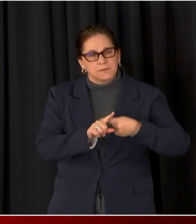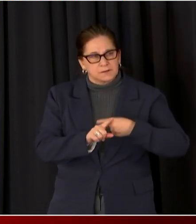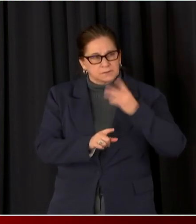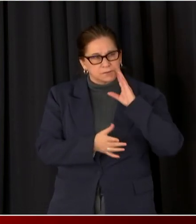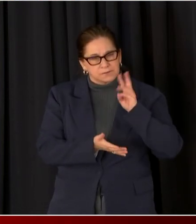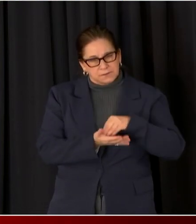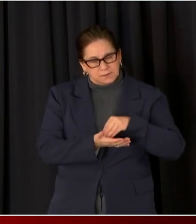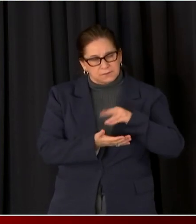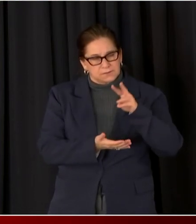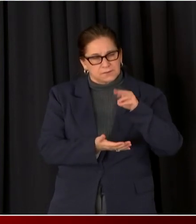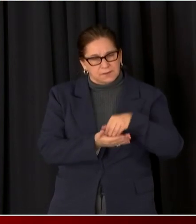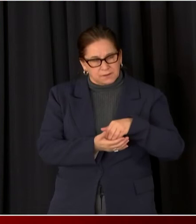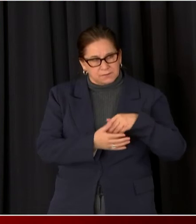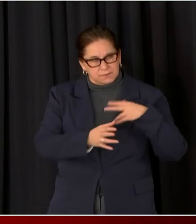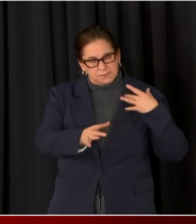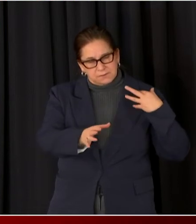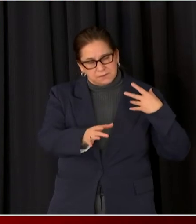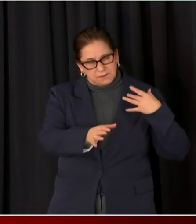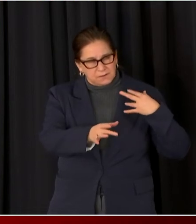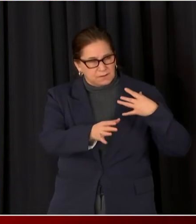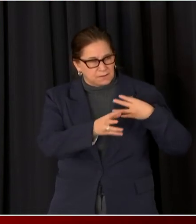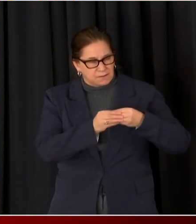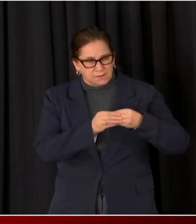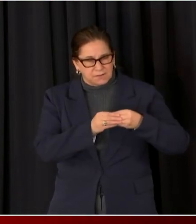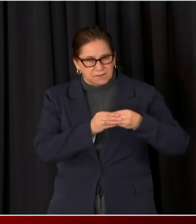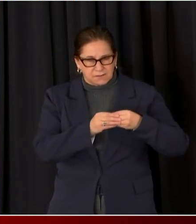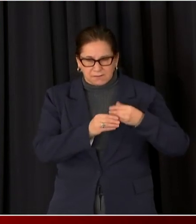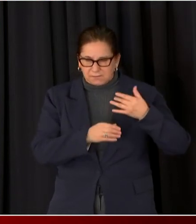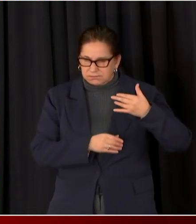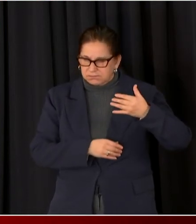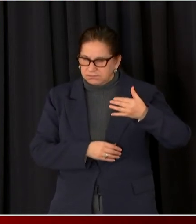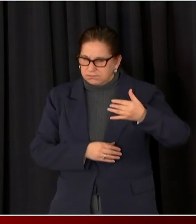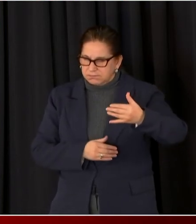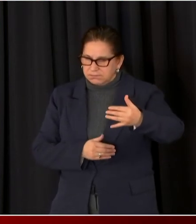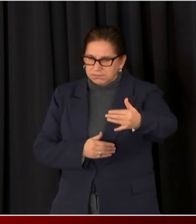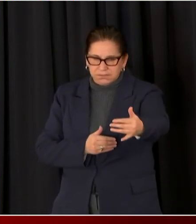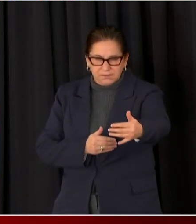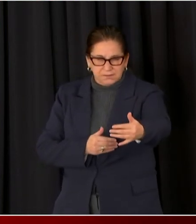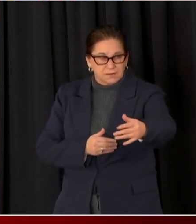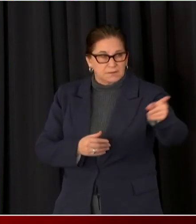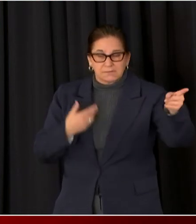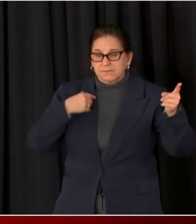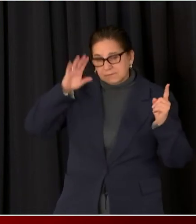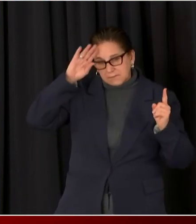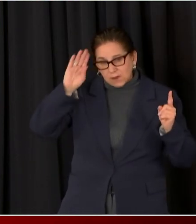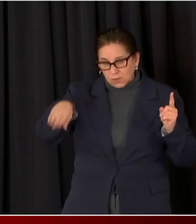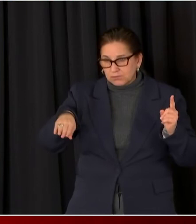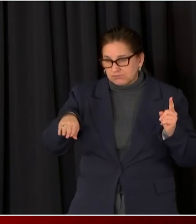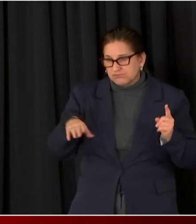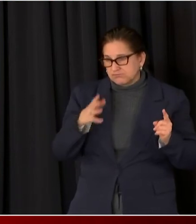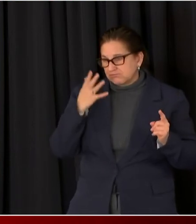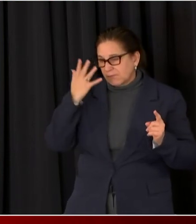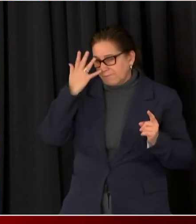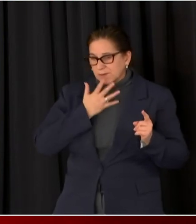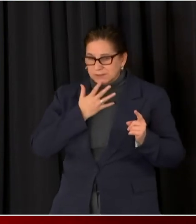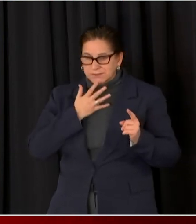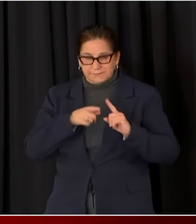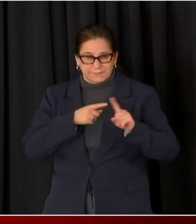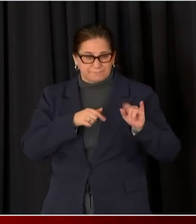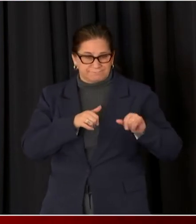it's unsatisfying as that is, we're kind of, we're working with the unknown and being prepared